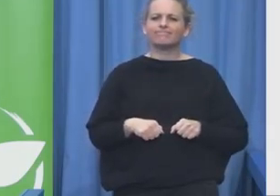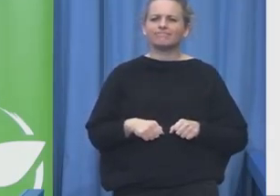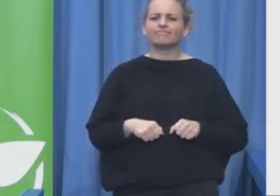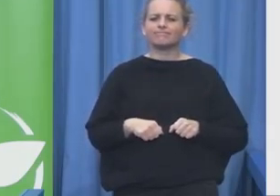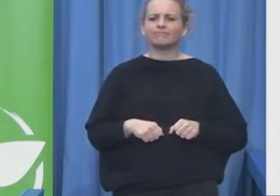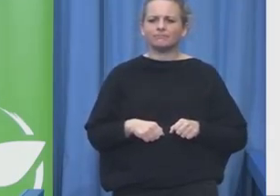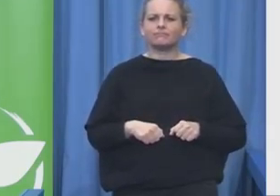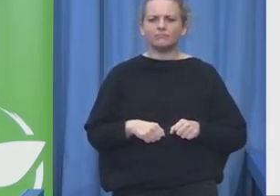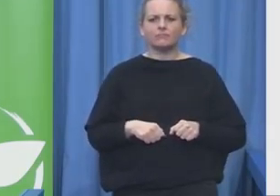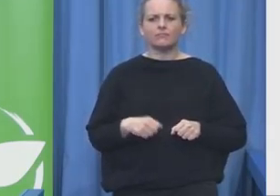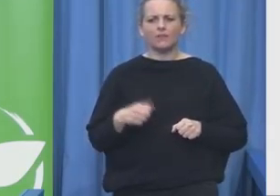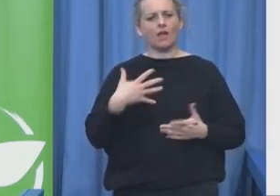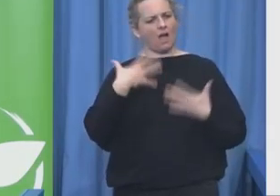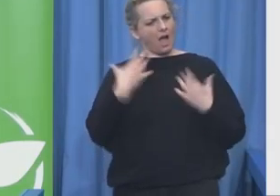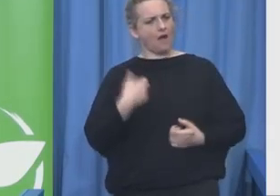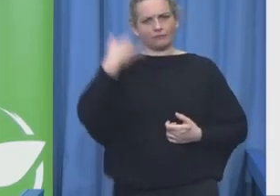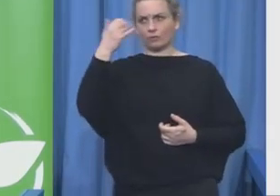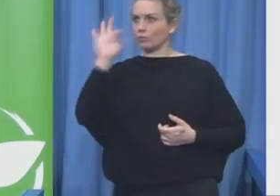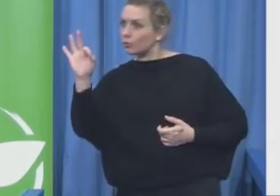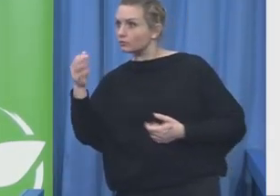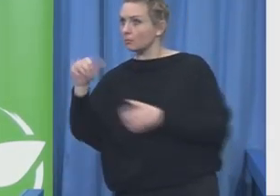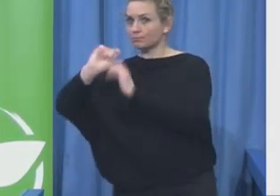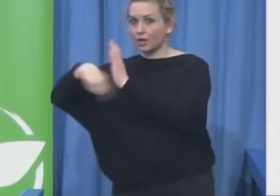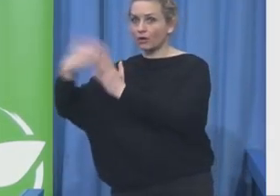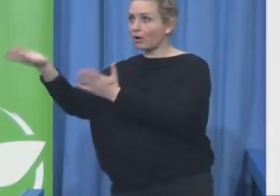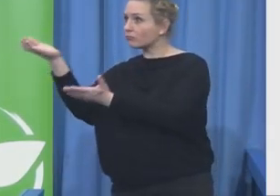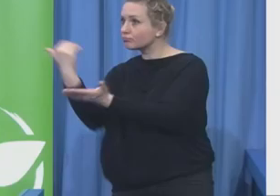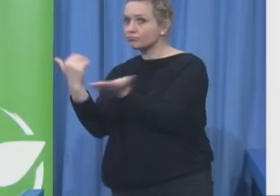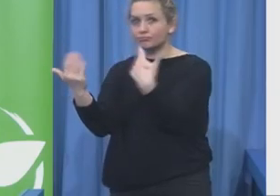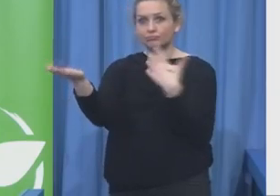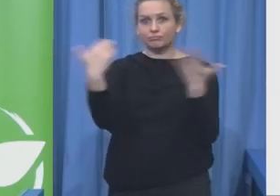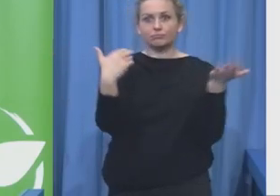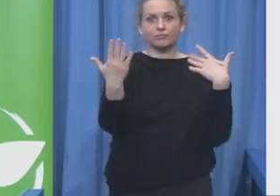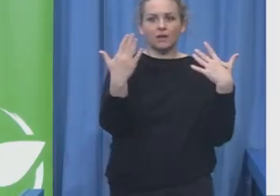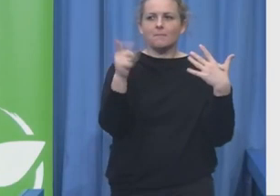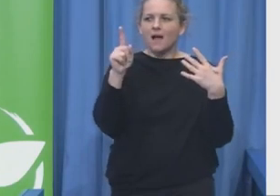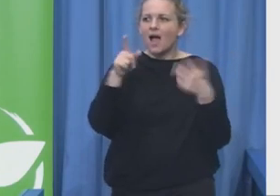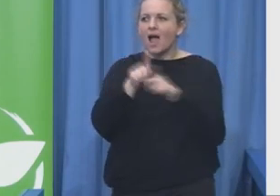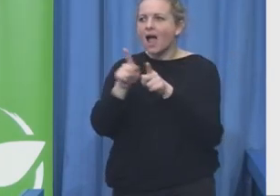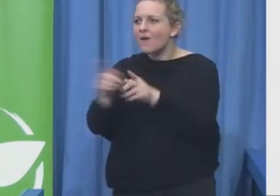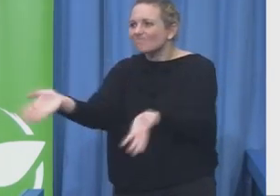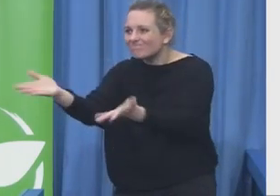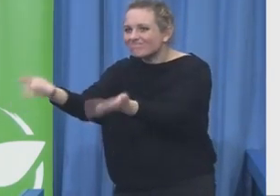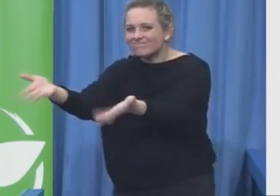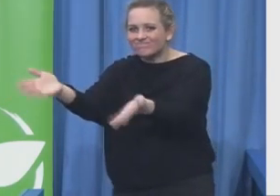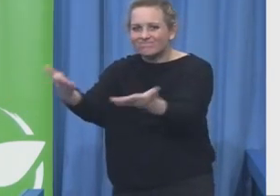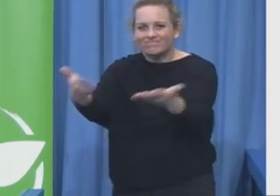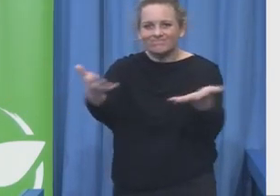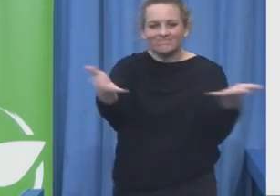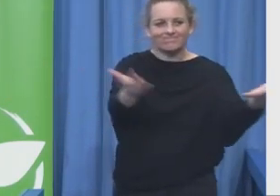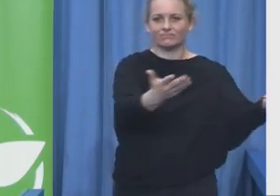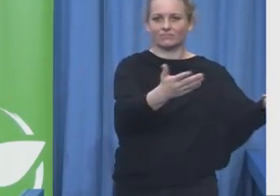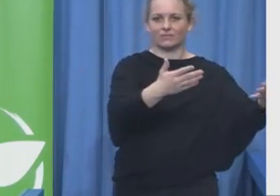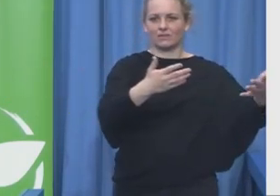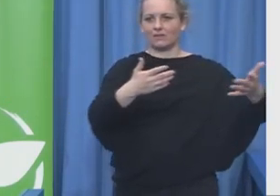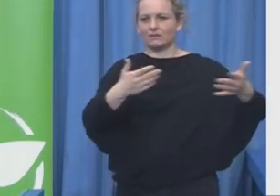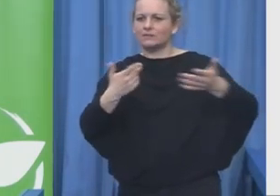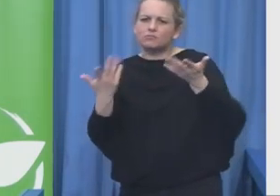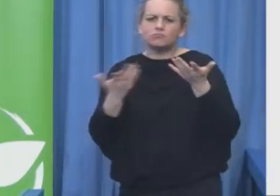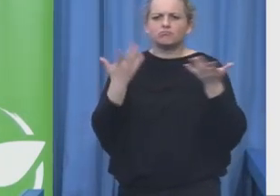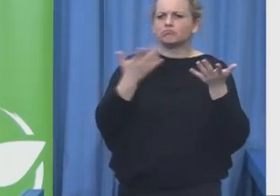that's why, you know, coming to the Zero Project is so important, because I'm learning about what other people are doing. But